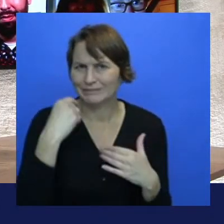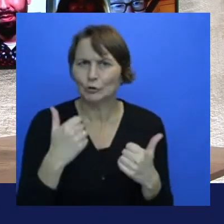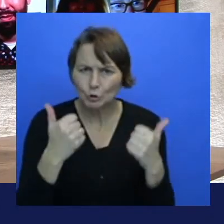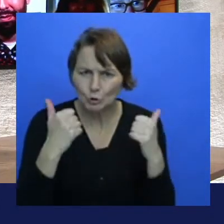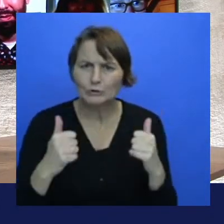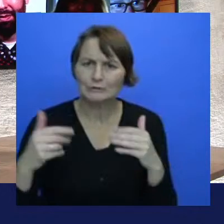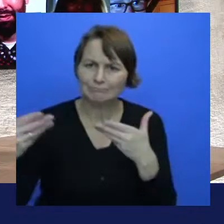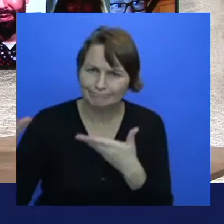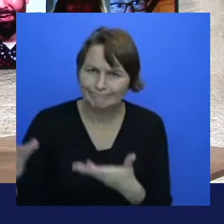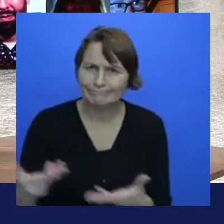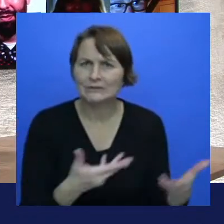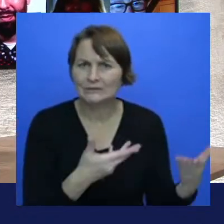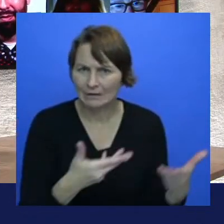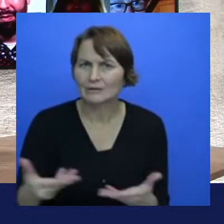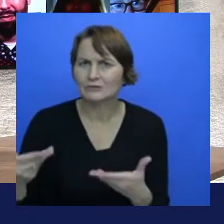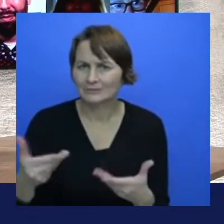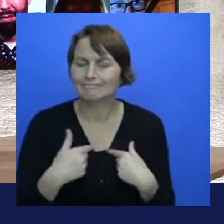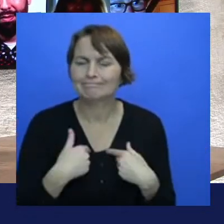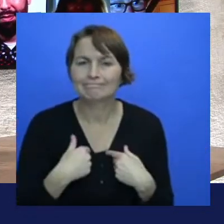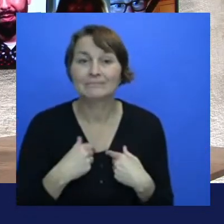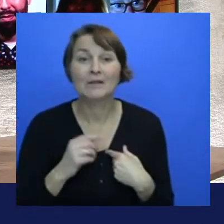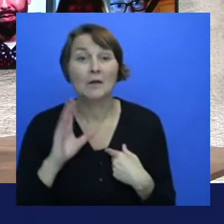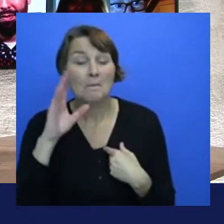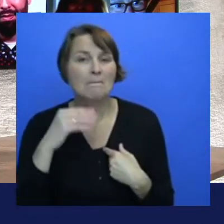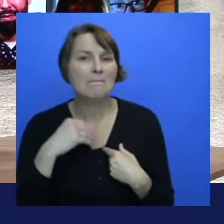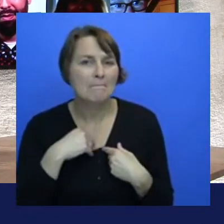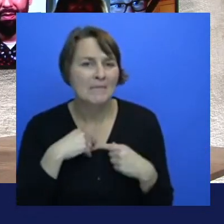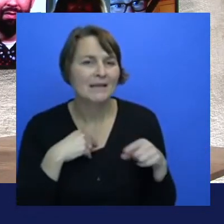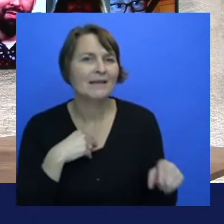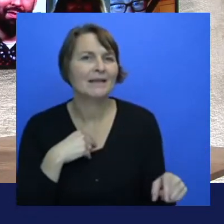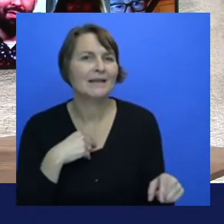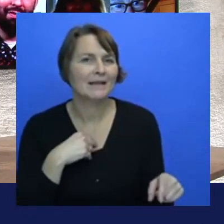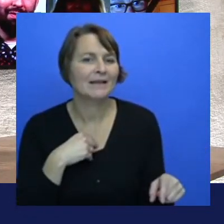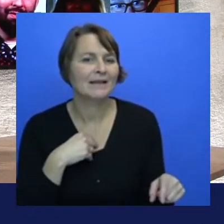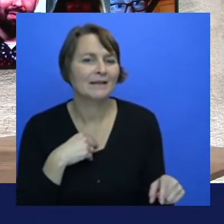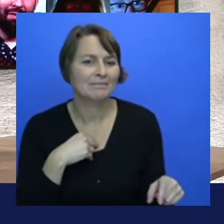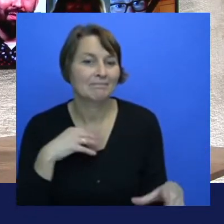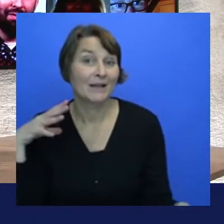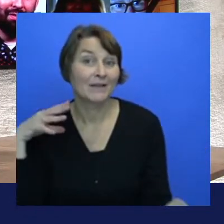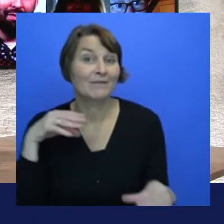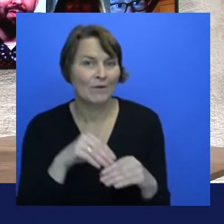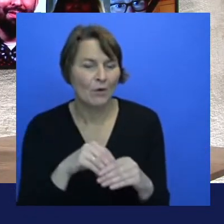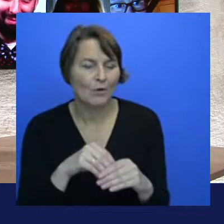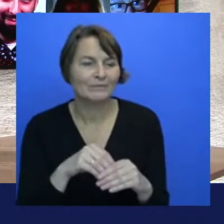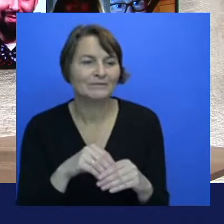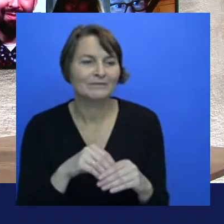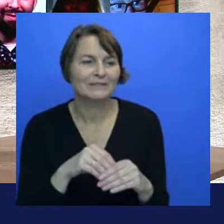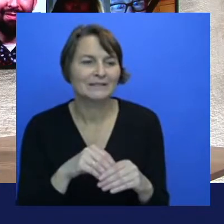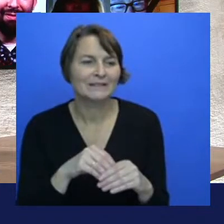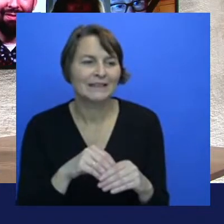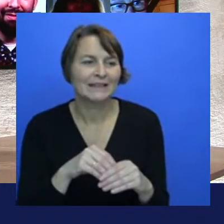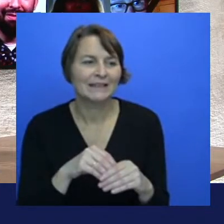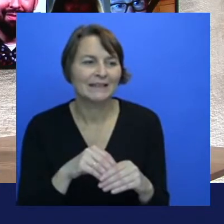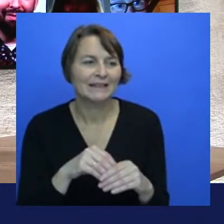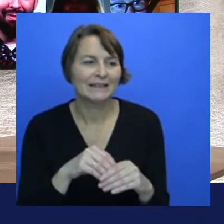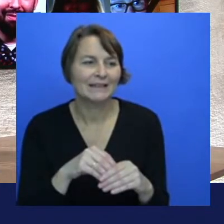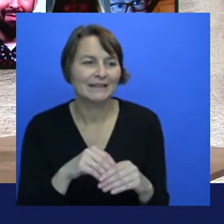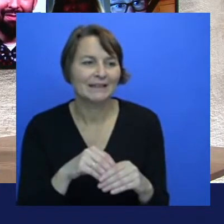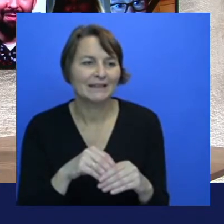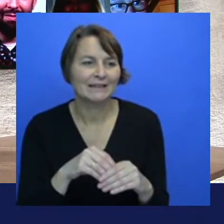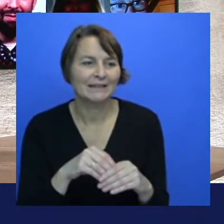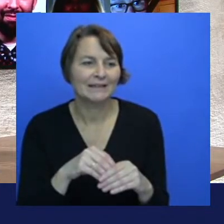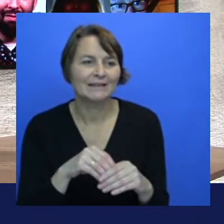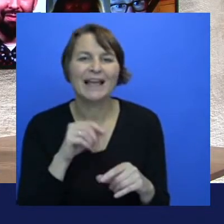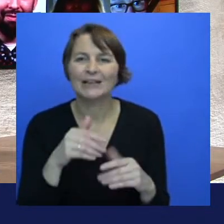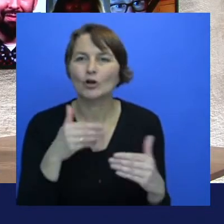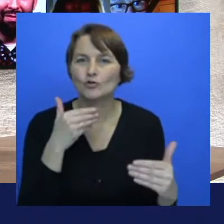that I had a chance to be MC at. I was at Ignite. So we were